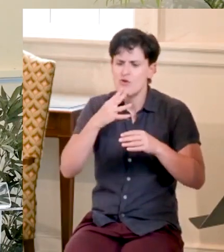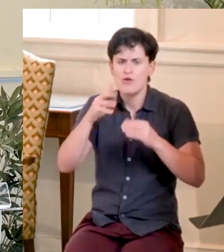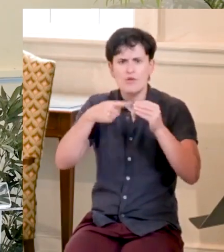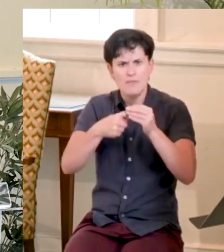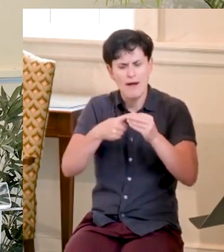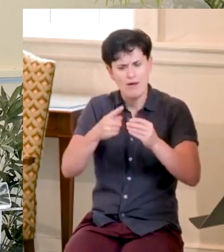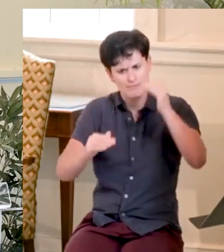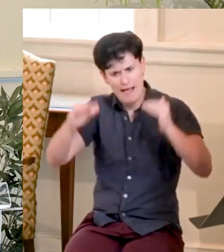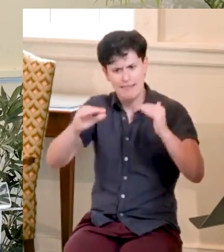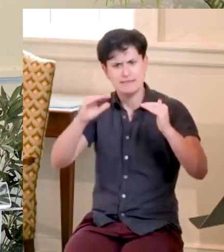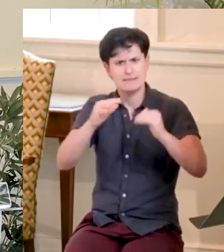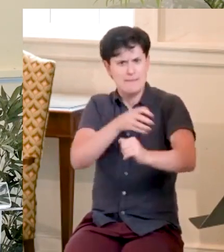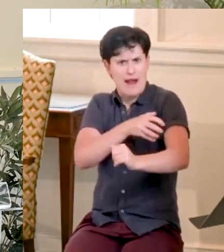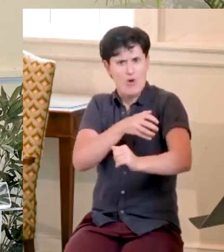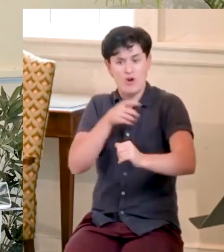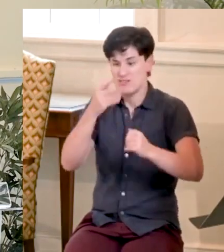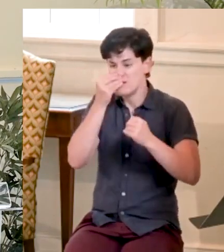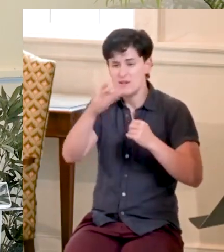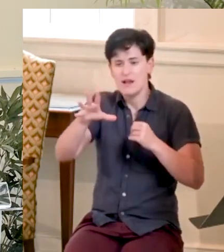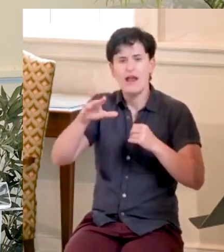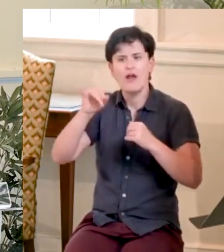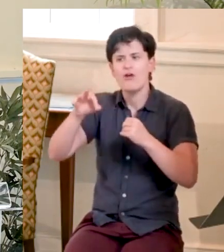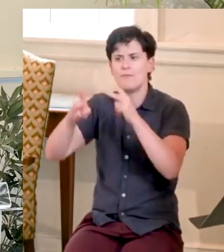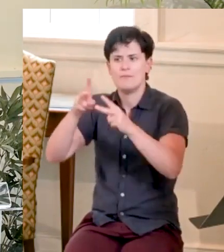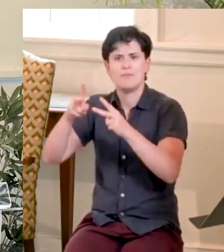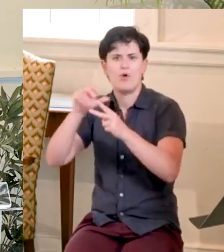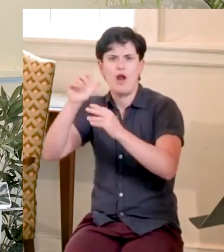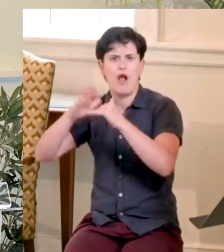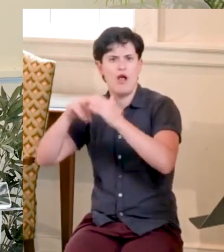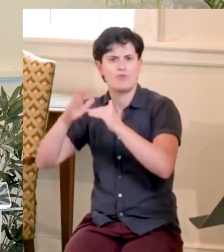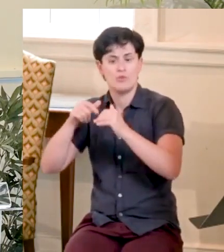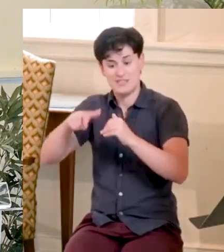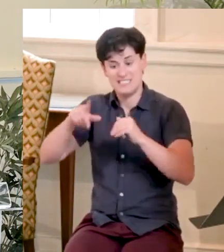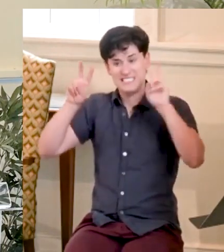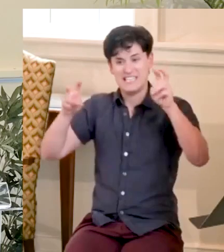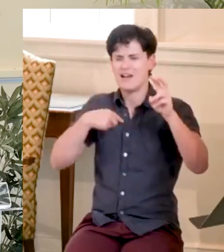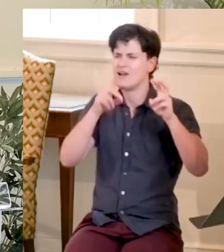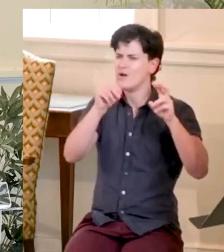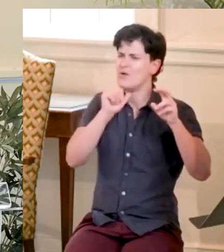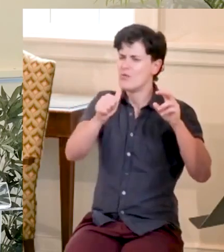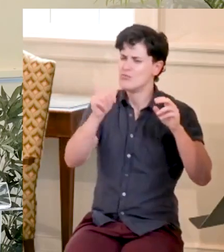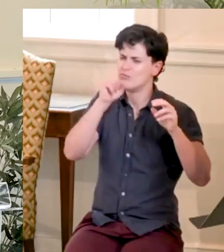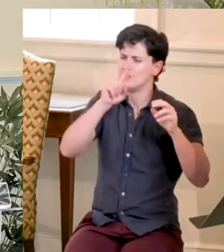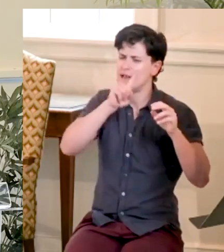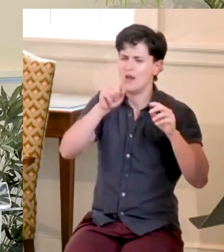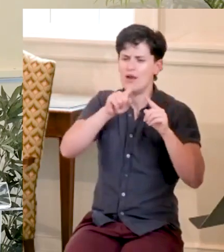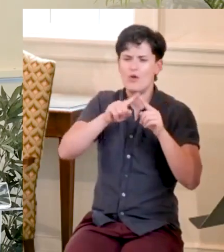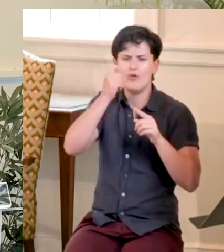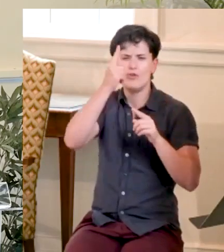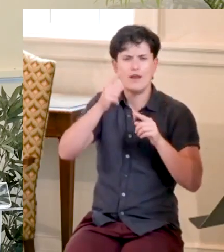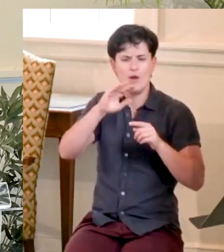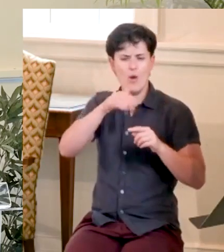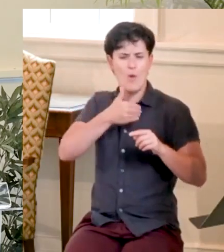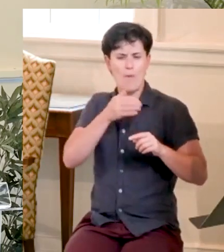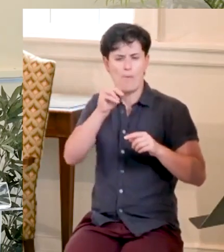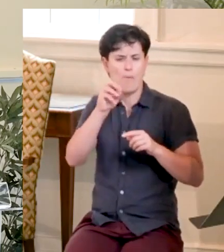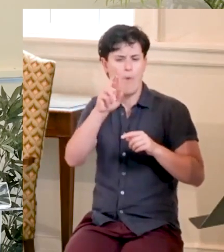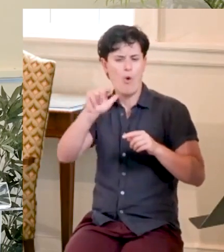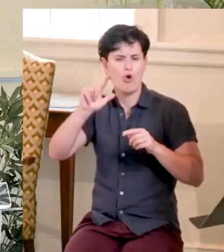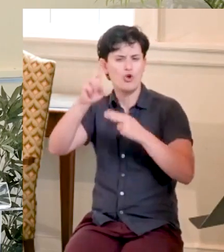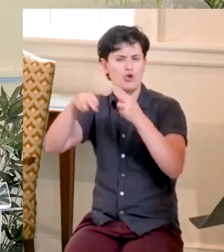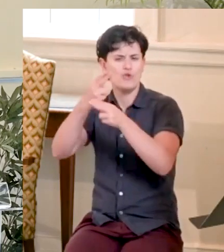pews. He once said, quote, "I do not pretend to understand the moral universe. The